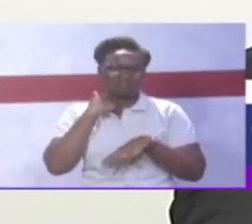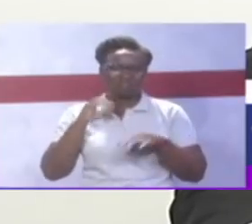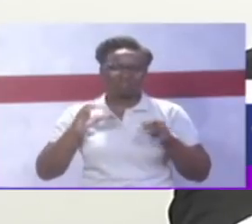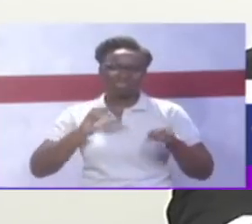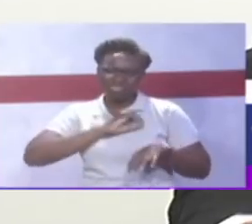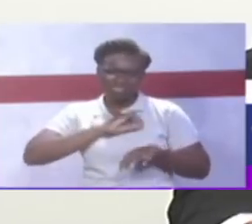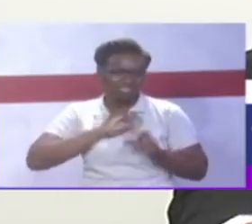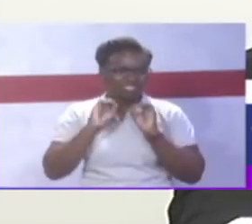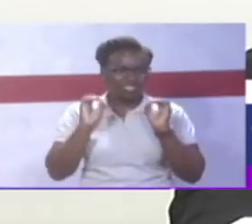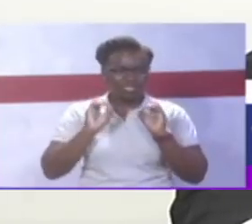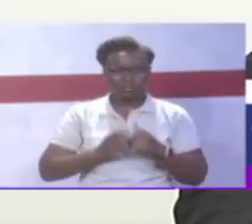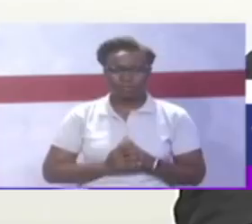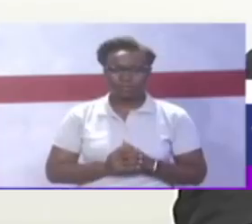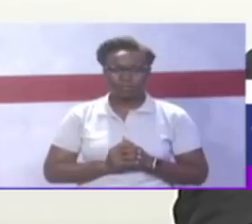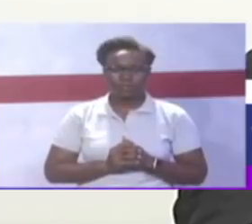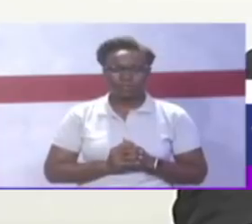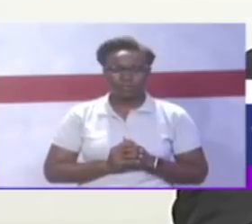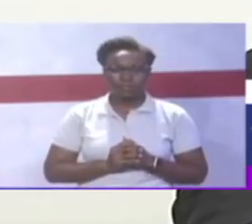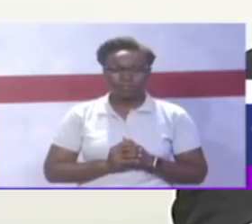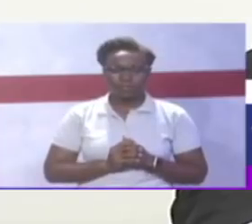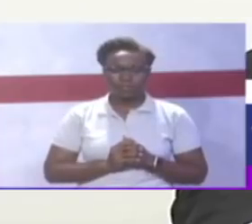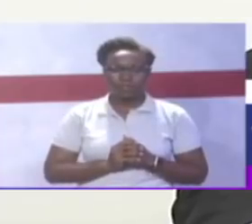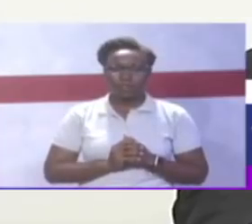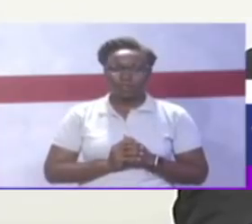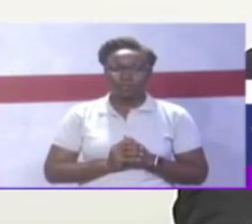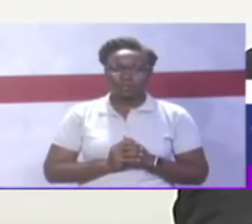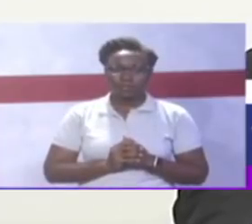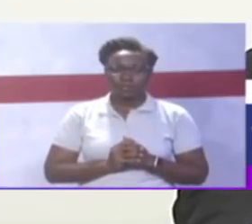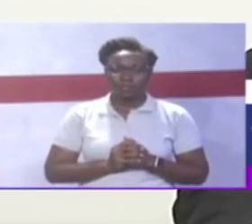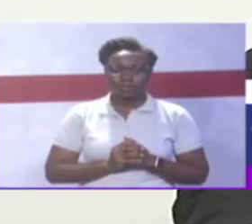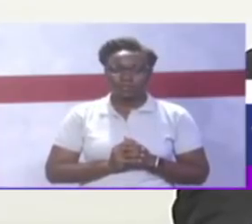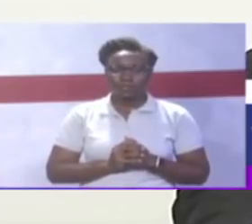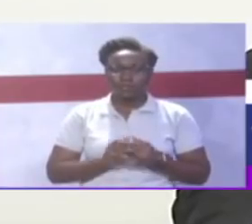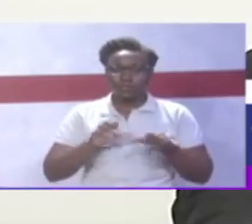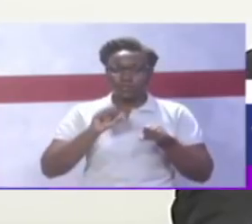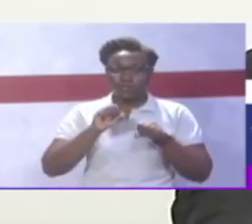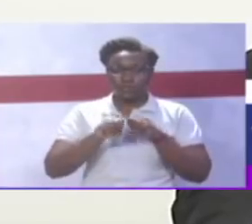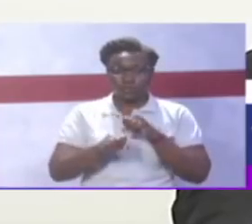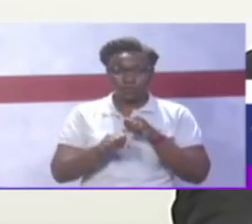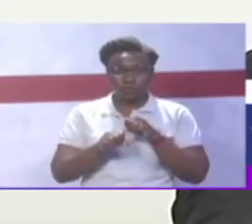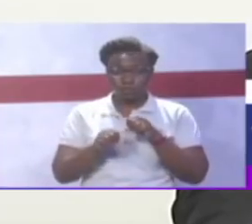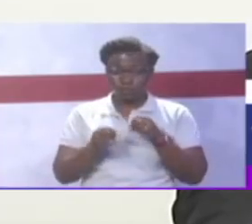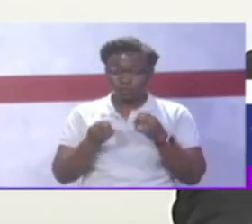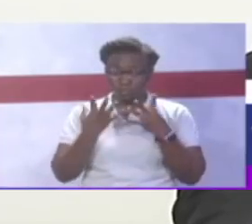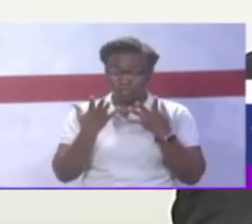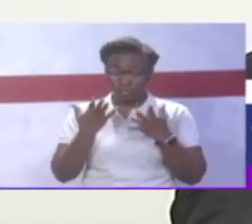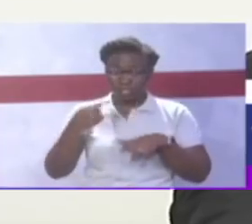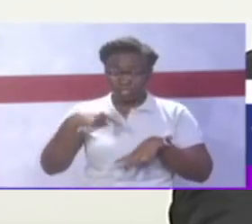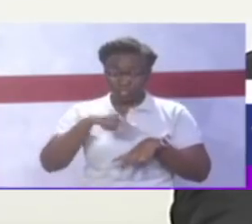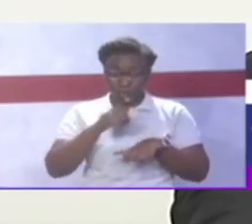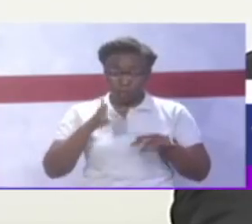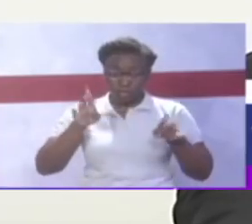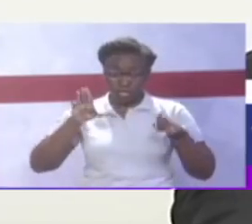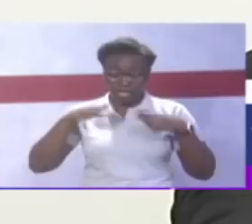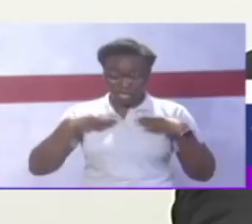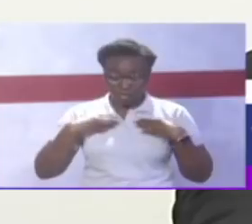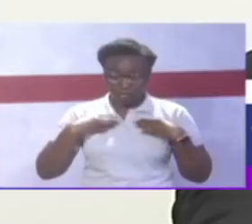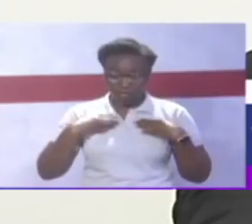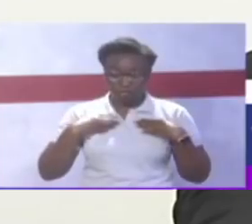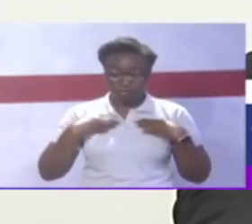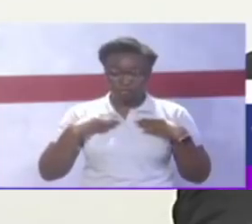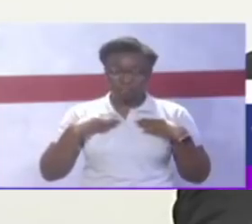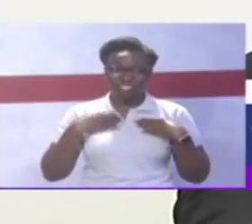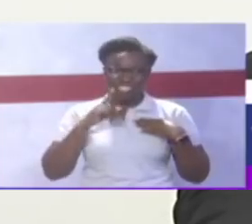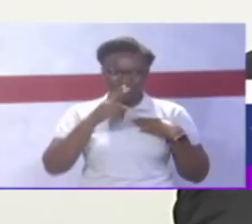criteria and of course sent it onwards for Delta. So the majority of them so far, the ones that we have over those 5